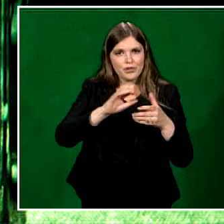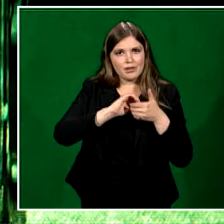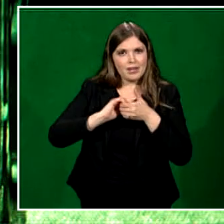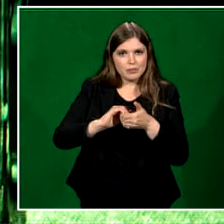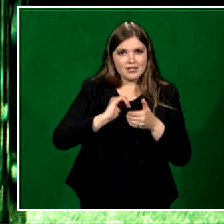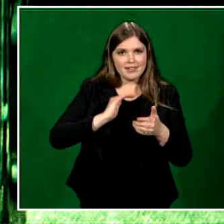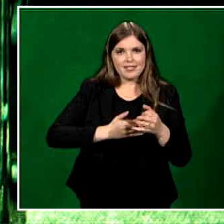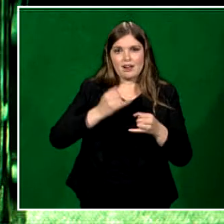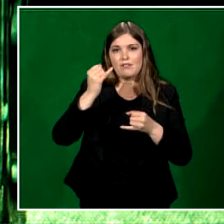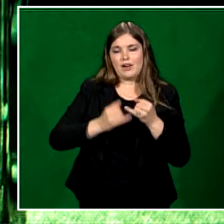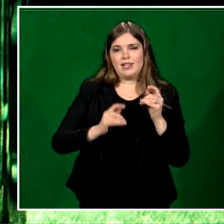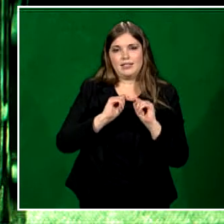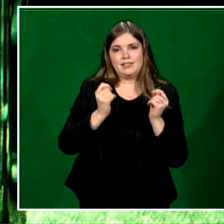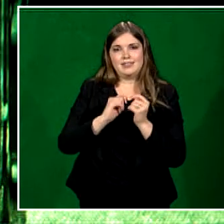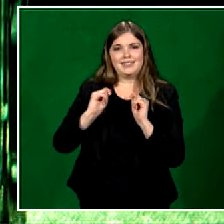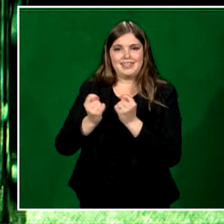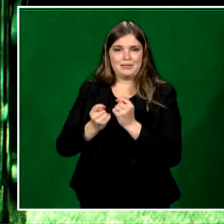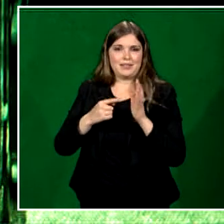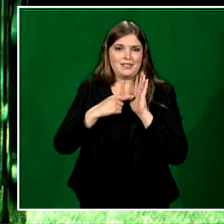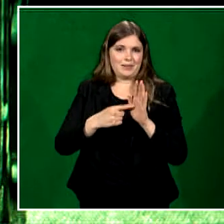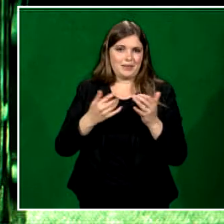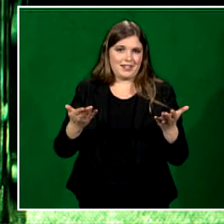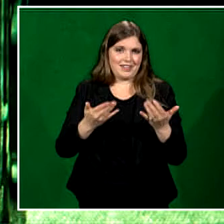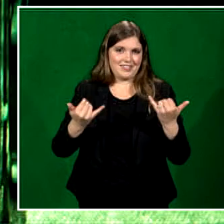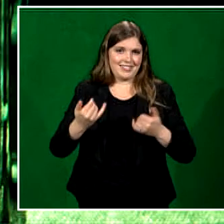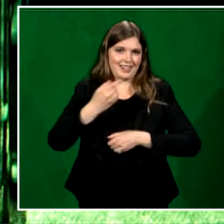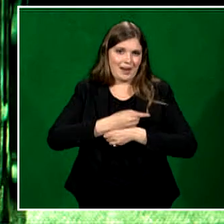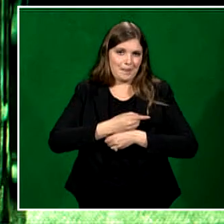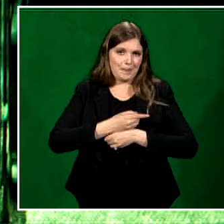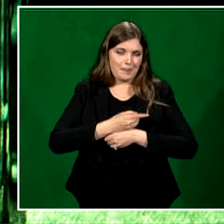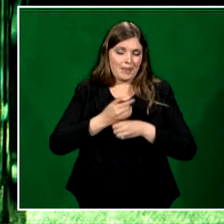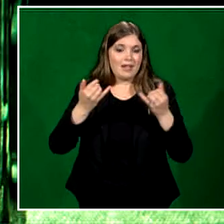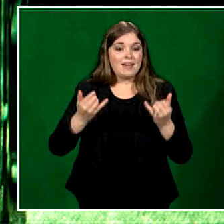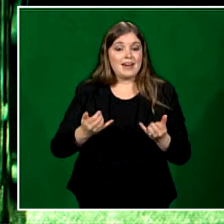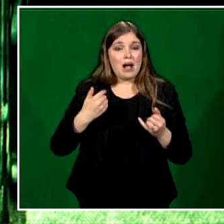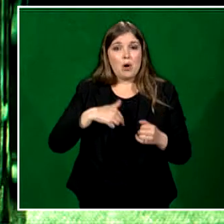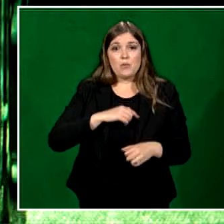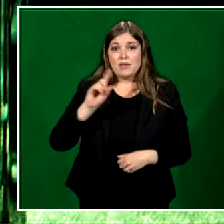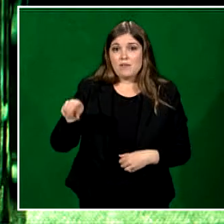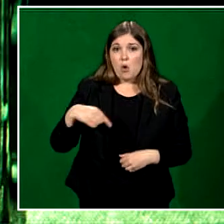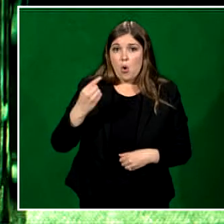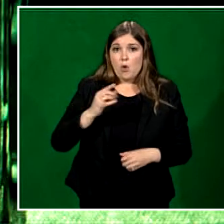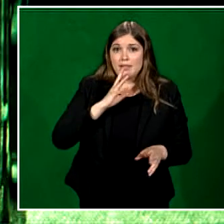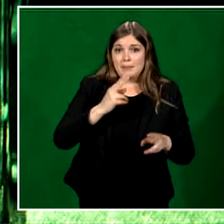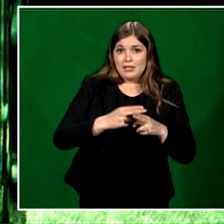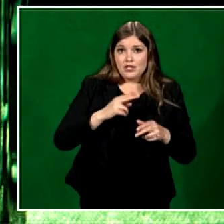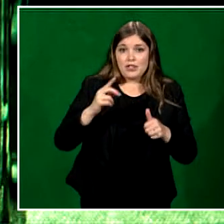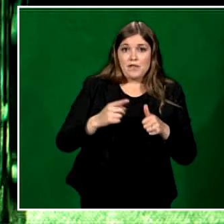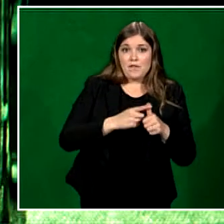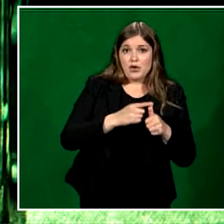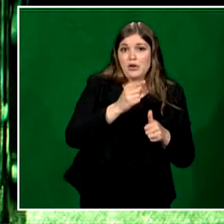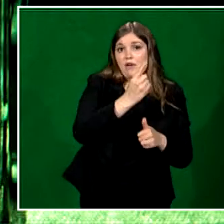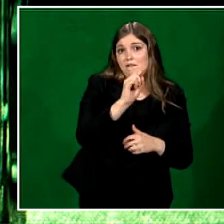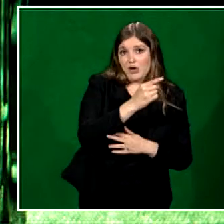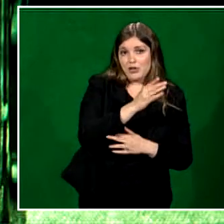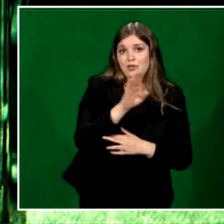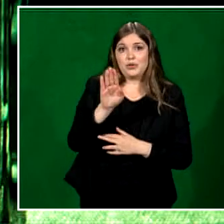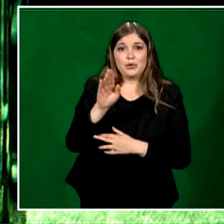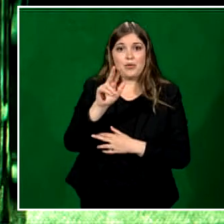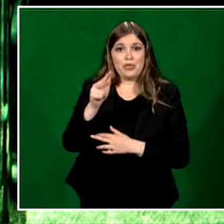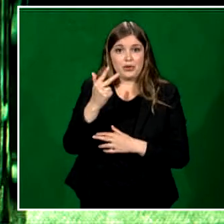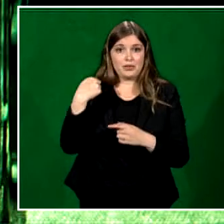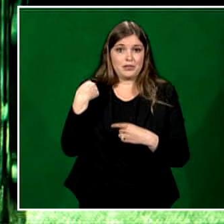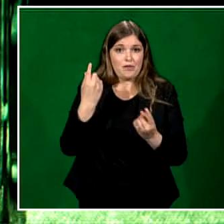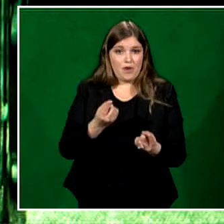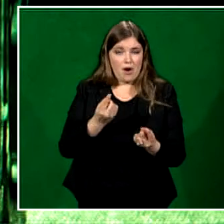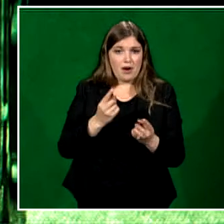teams have demonstrated here today. Now, we've only mentioned the 1st through 3rd place awards so far, but we want to